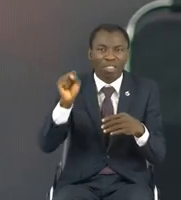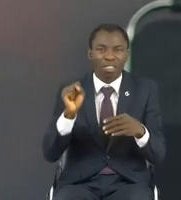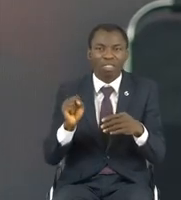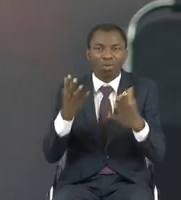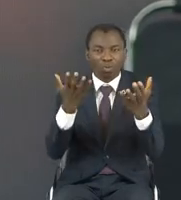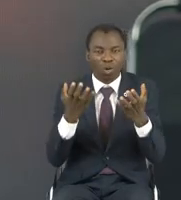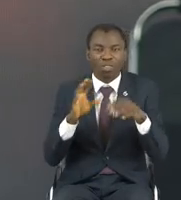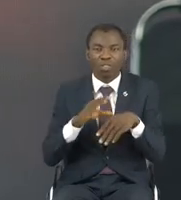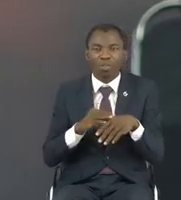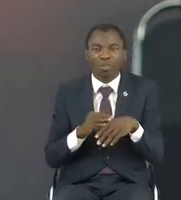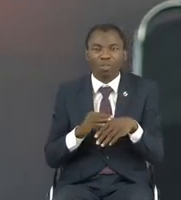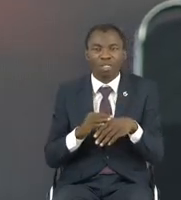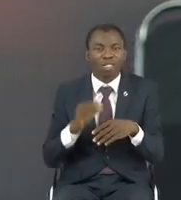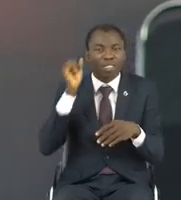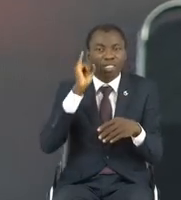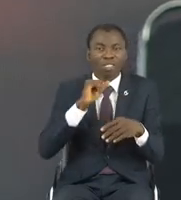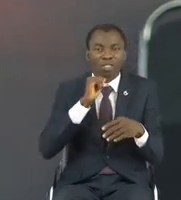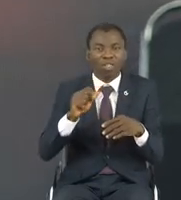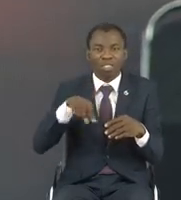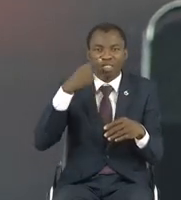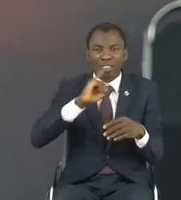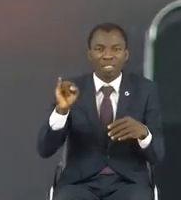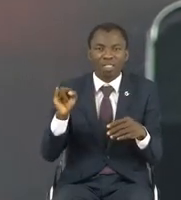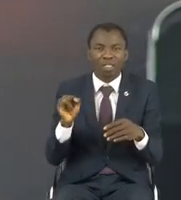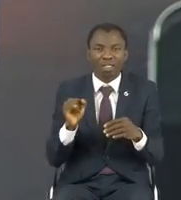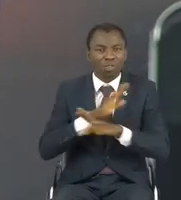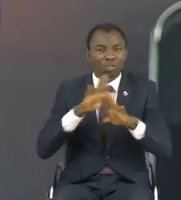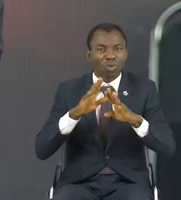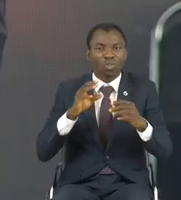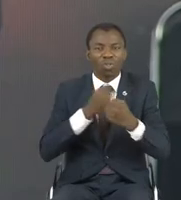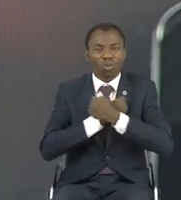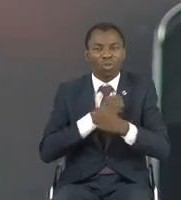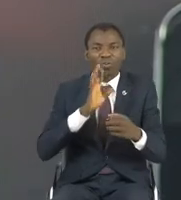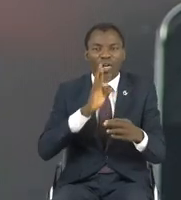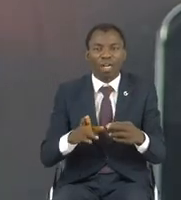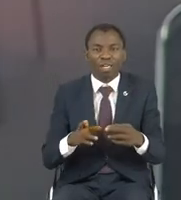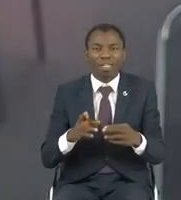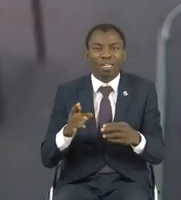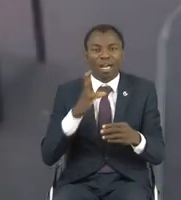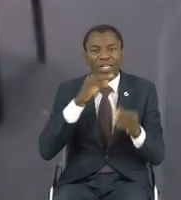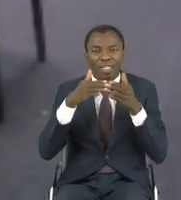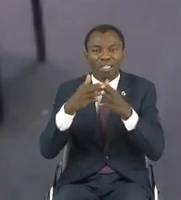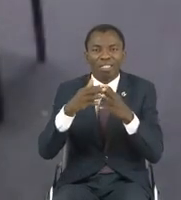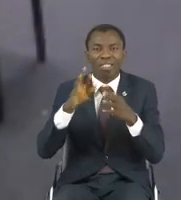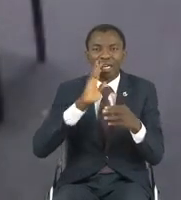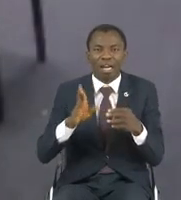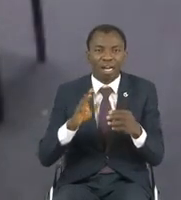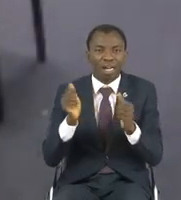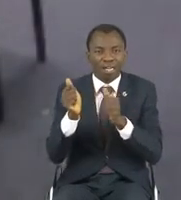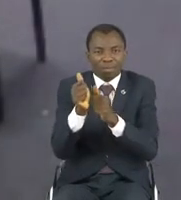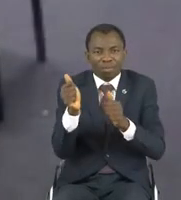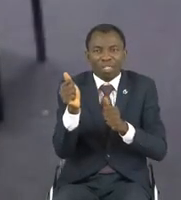wants. It's not saying, don't love her and leave her behind, go to heaven alone.